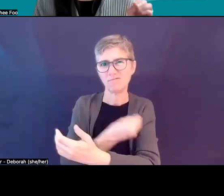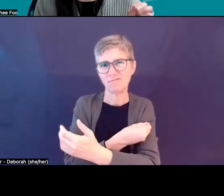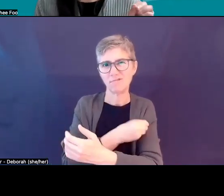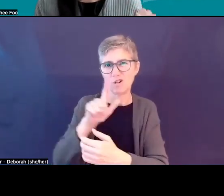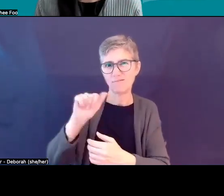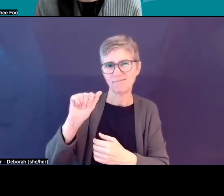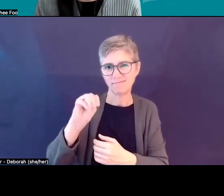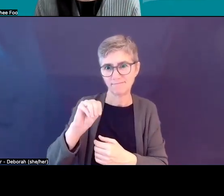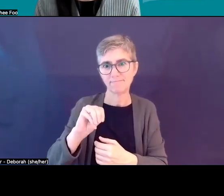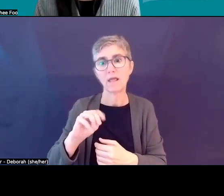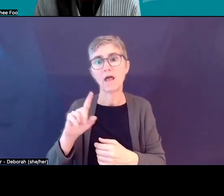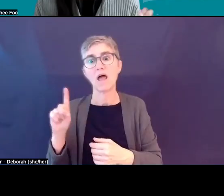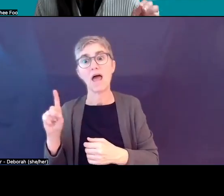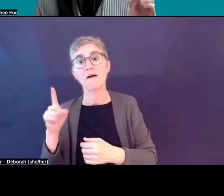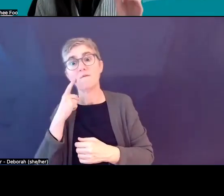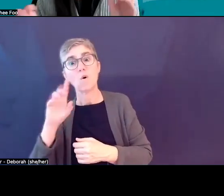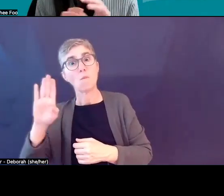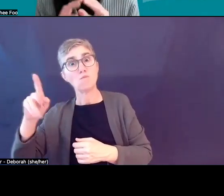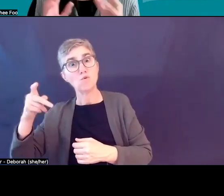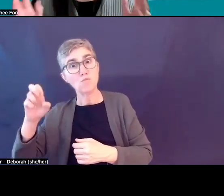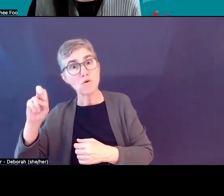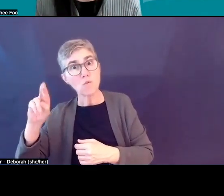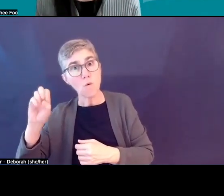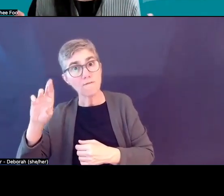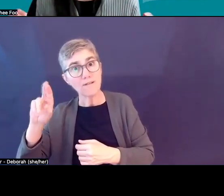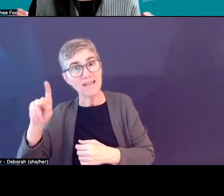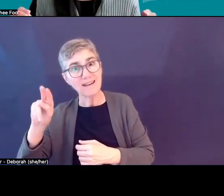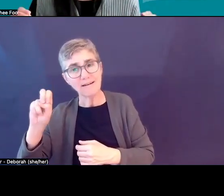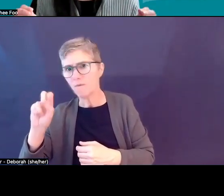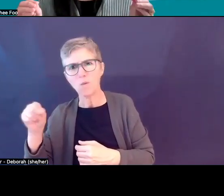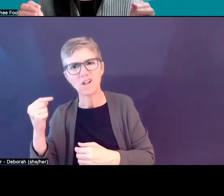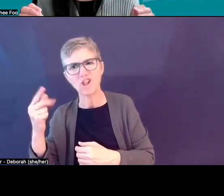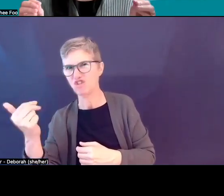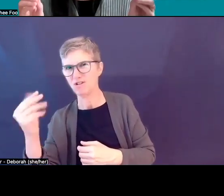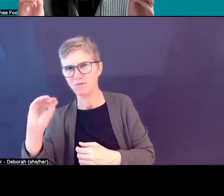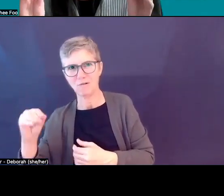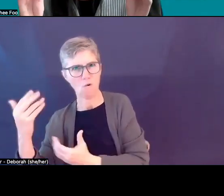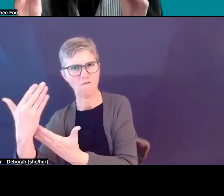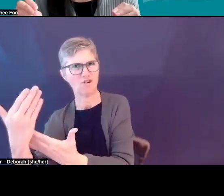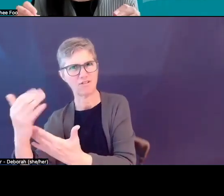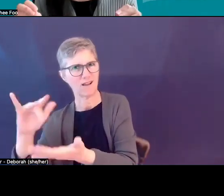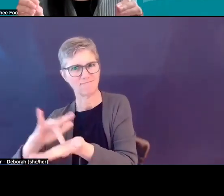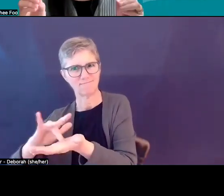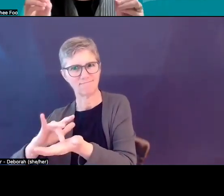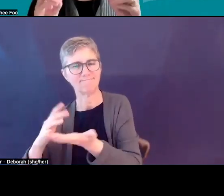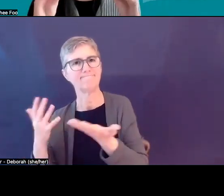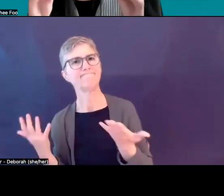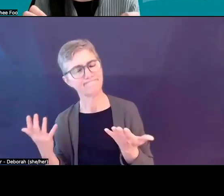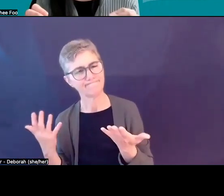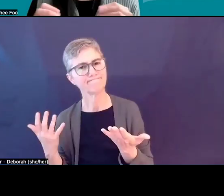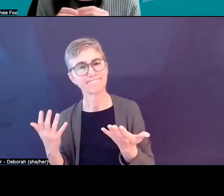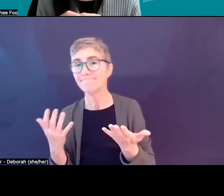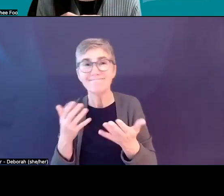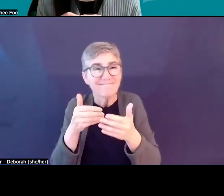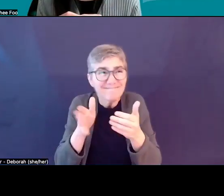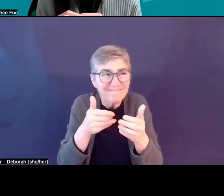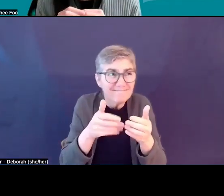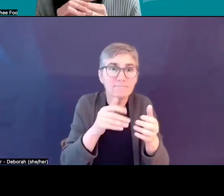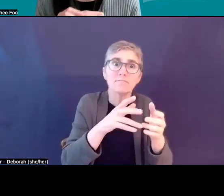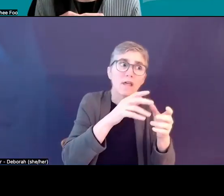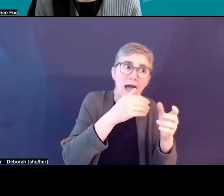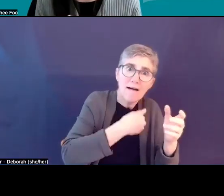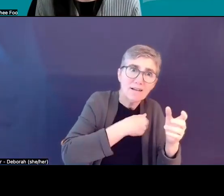offer long-acting buprenorphine. So there are clear access gaps as well, even in facilities that are specialized